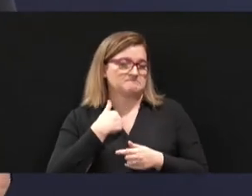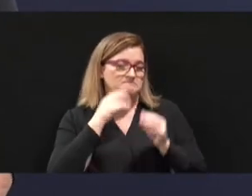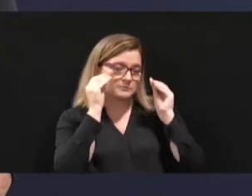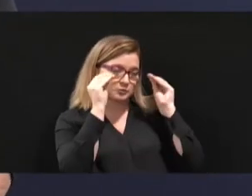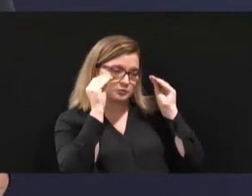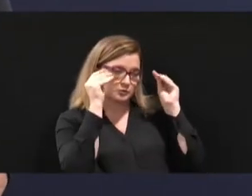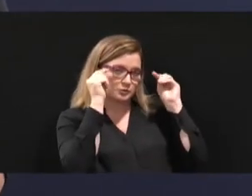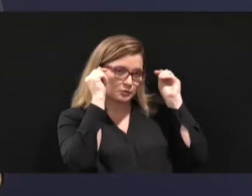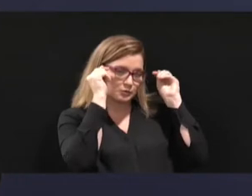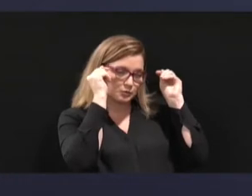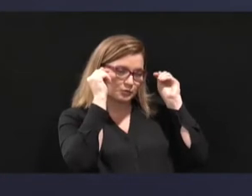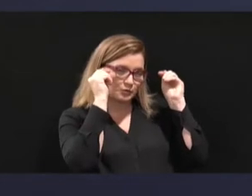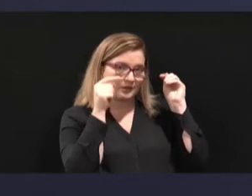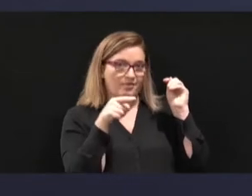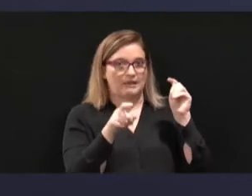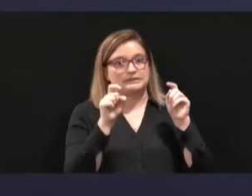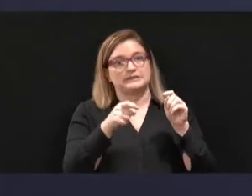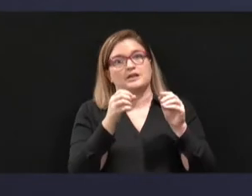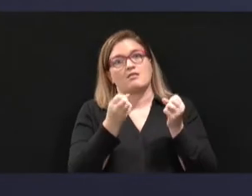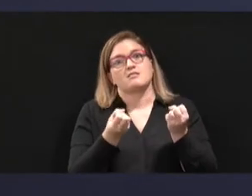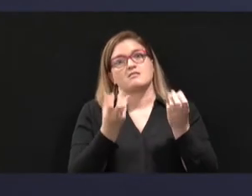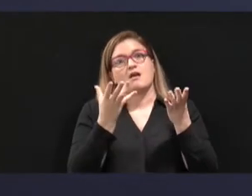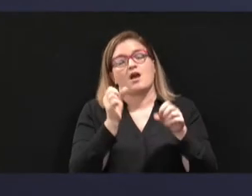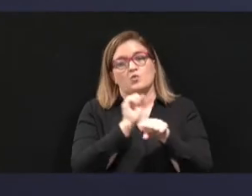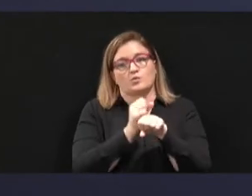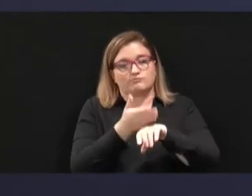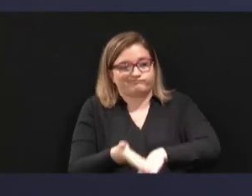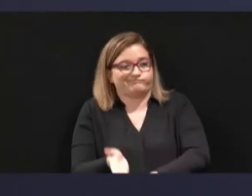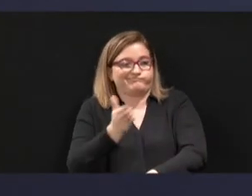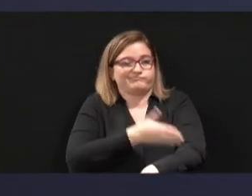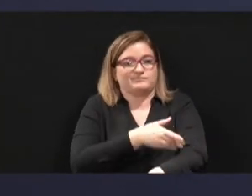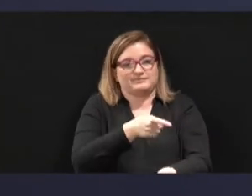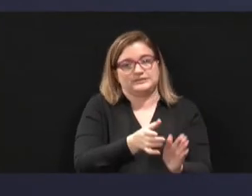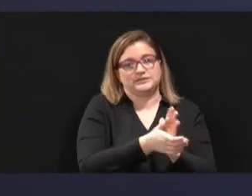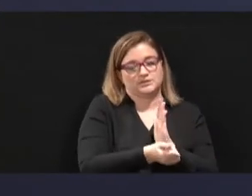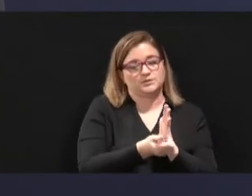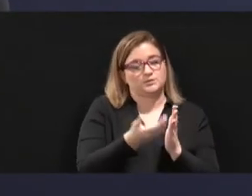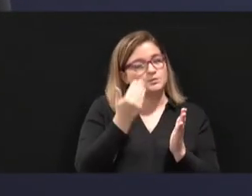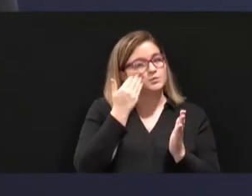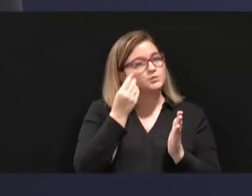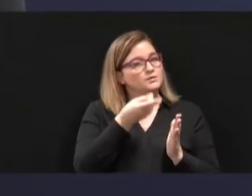need lots of work on this, even though they're in third grade. So